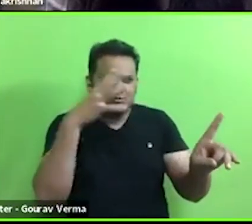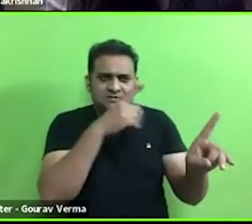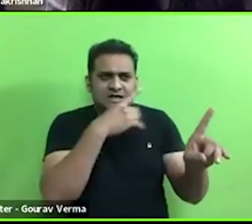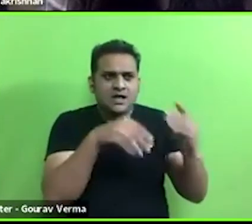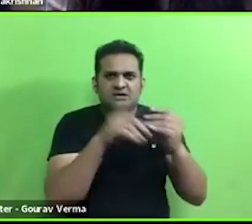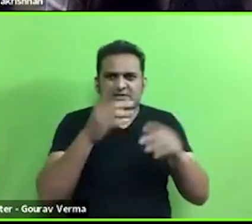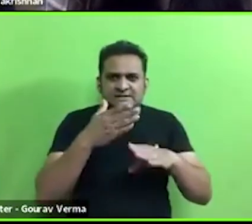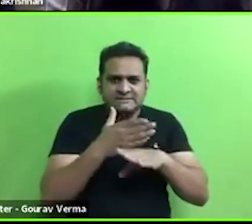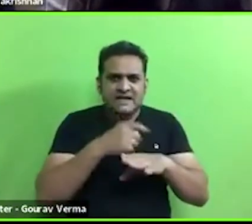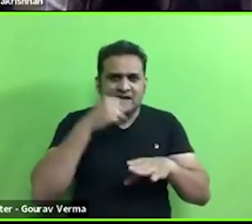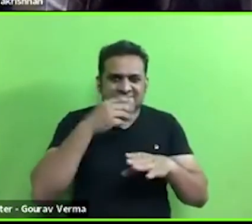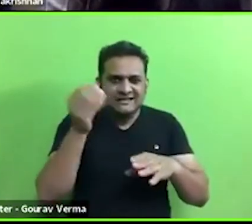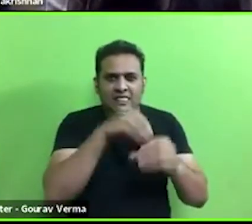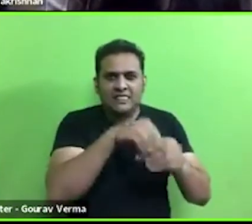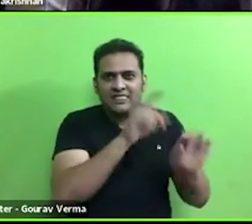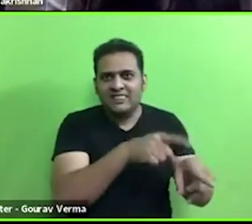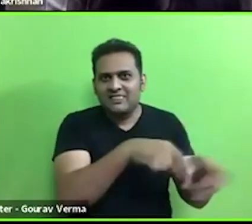beef.